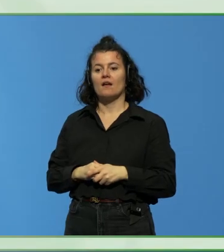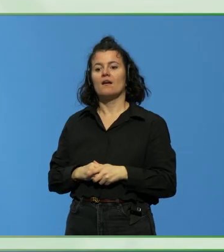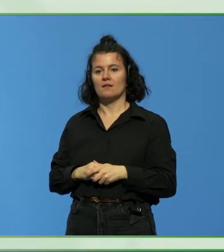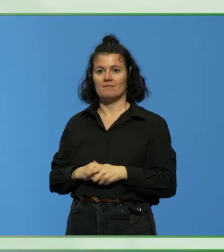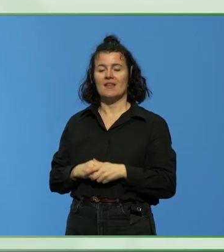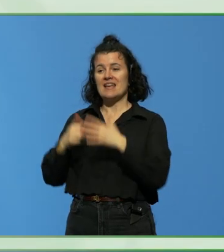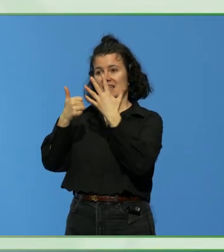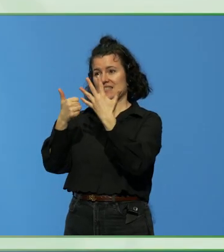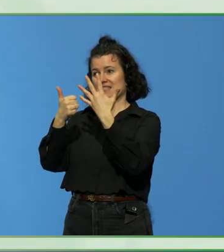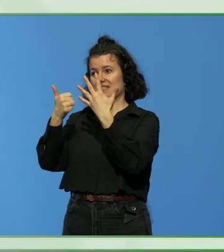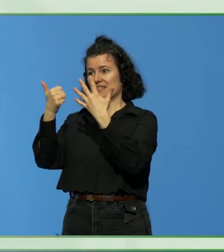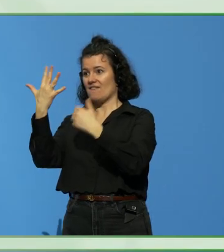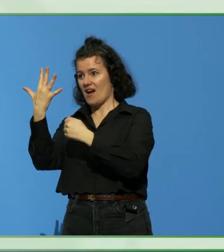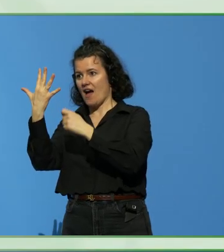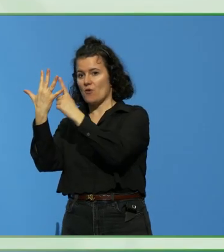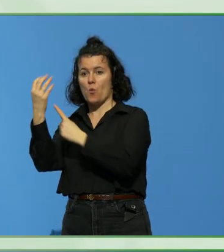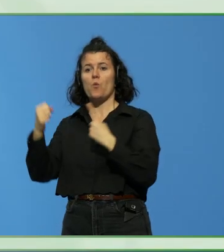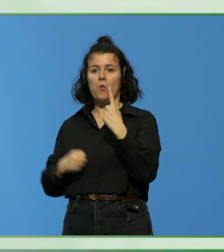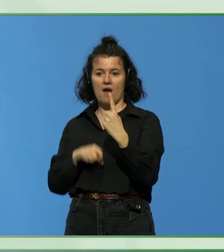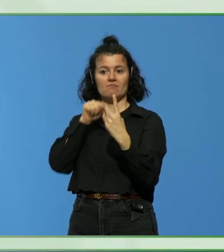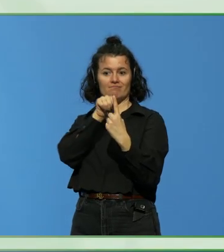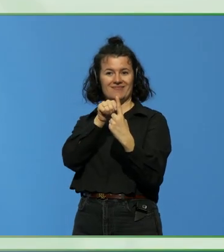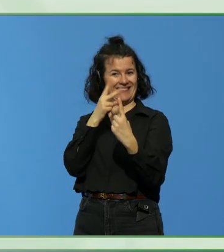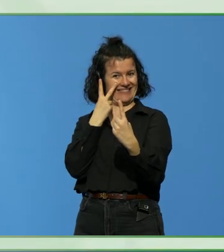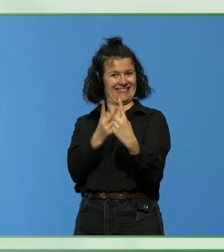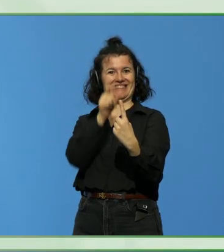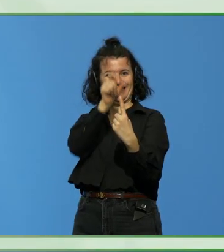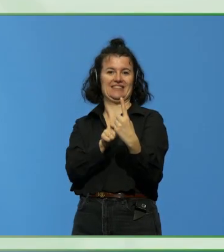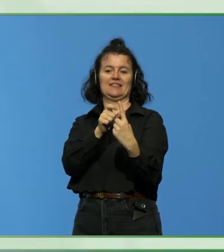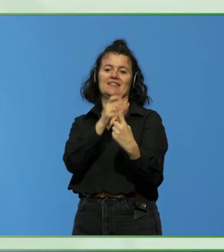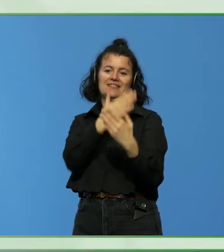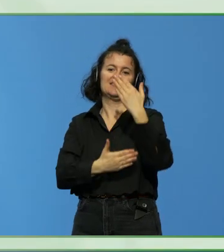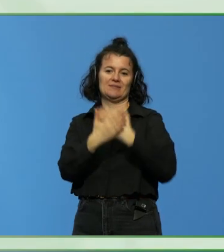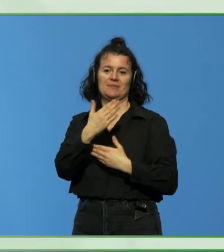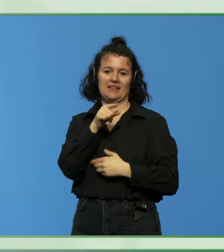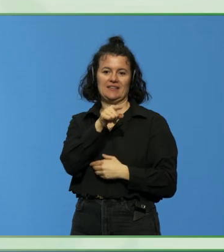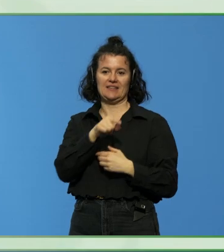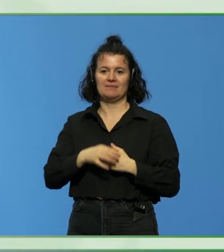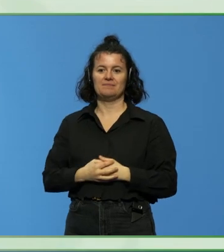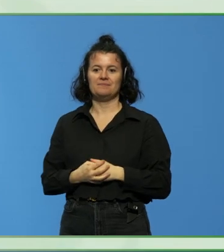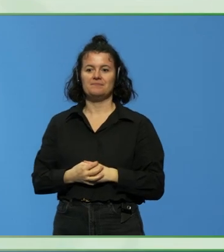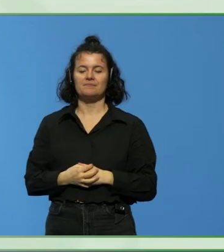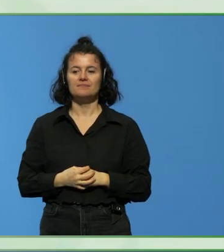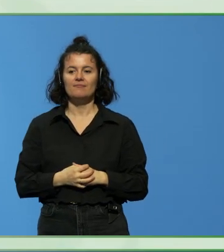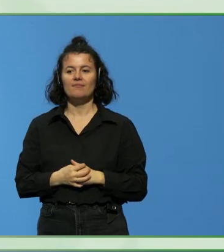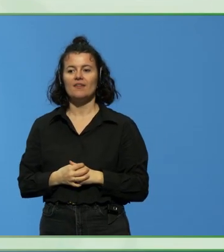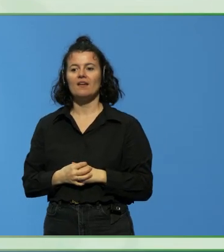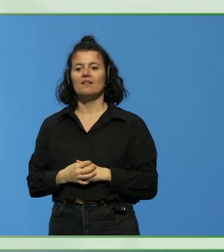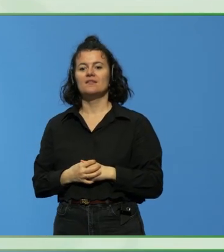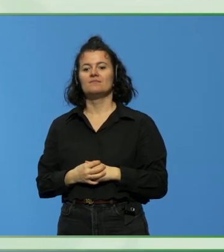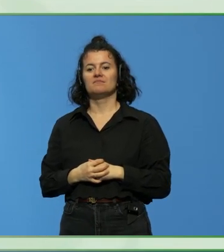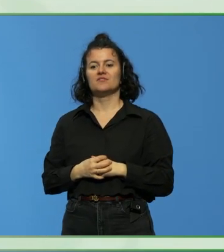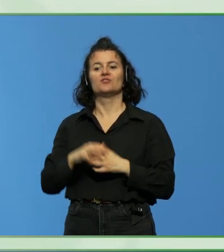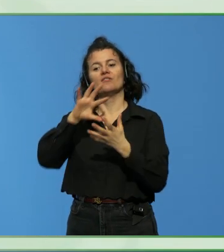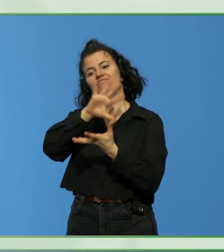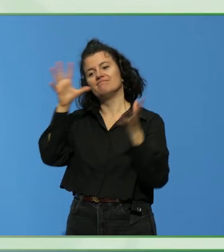a visible disability. In the final days before the event, more than 1,000